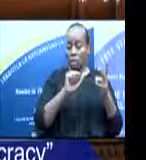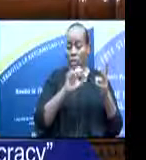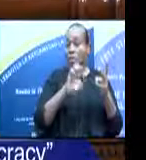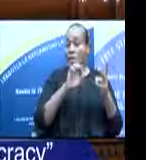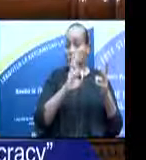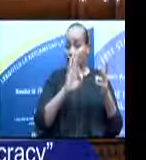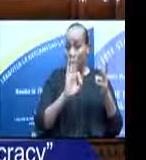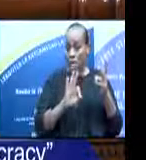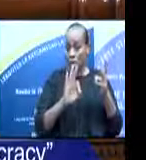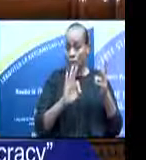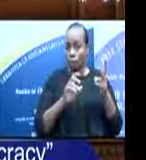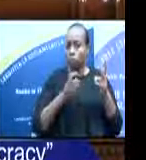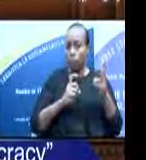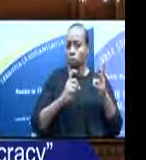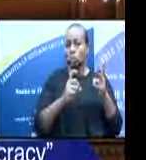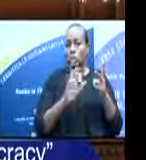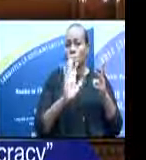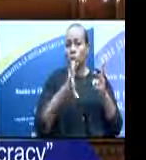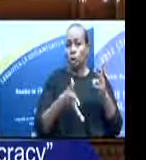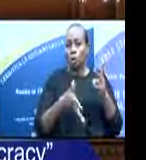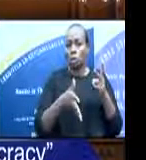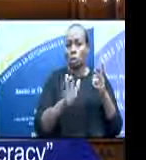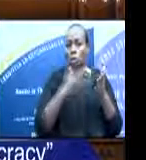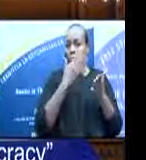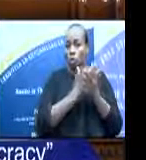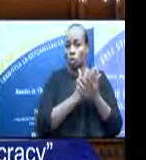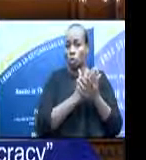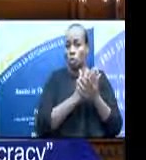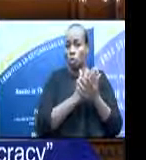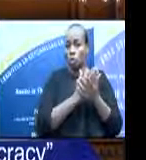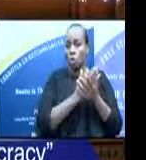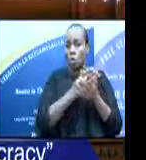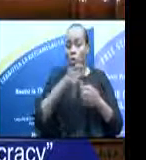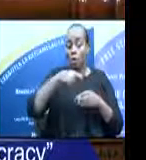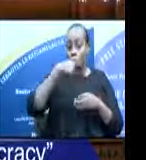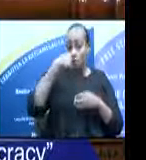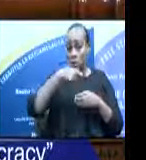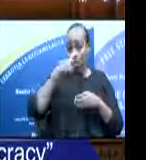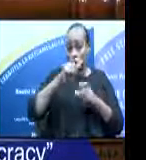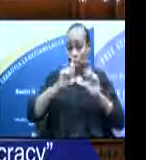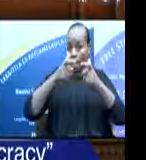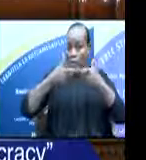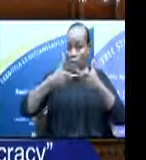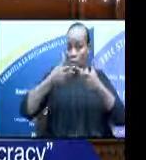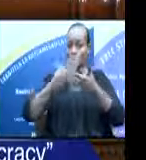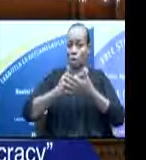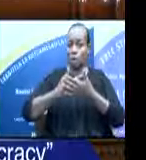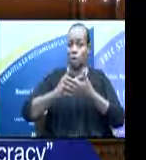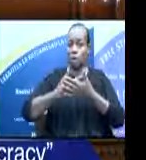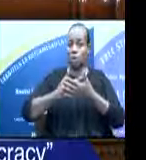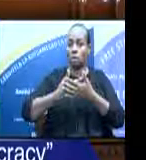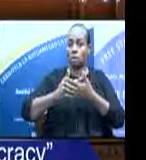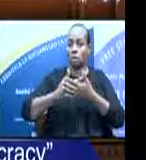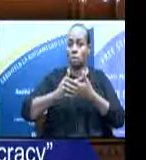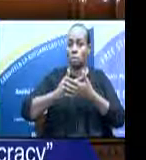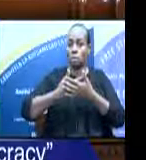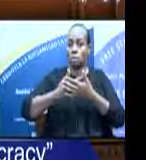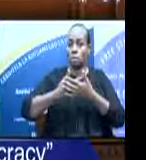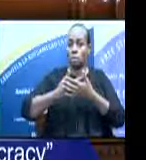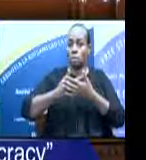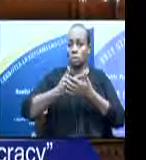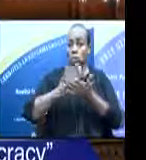EFF will move with speed to set up a state pharmaceutical company to